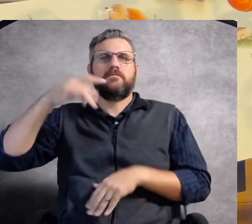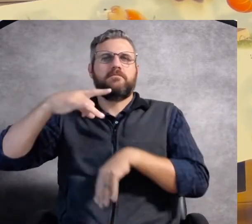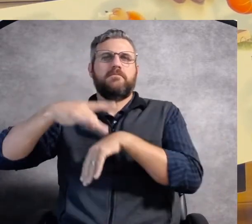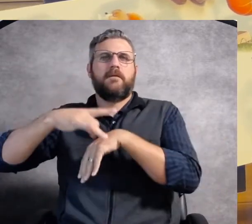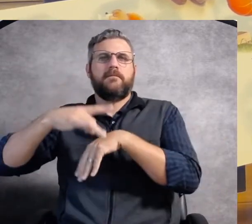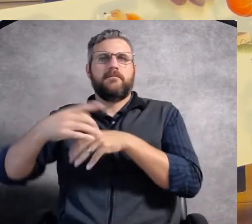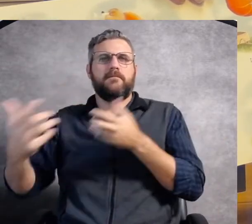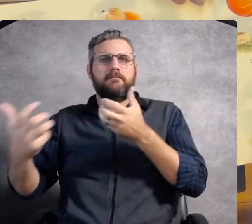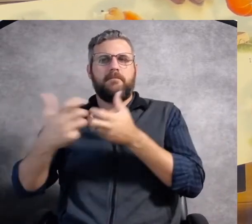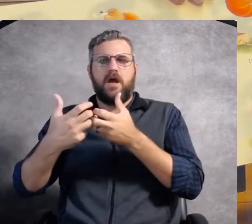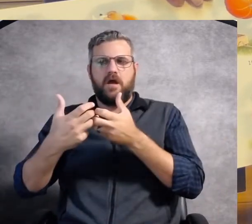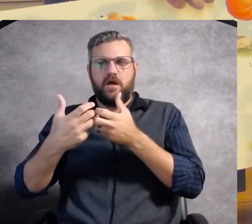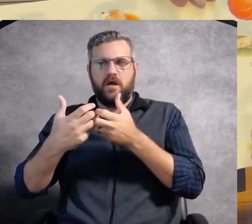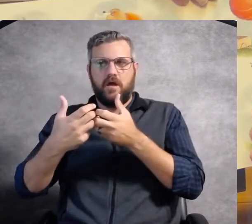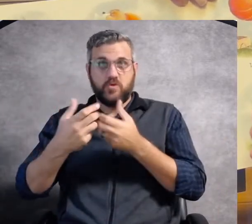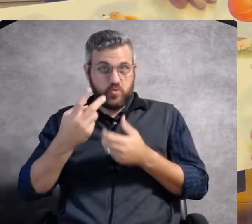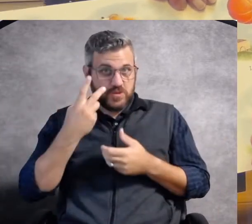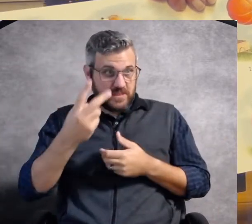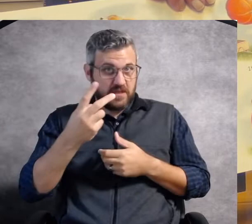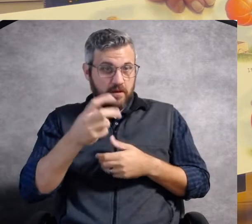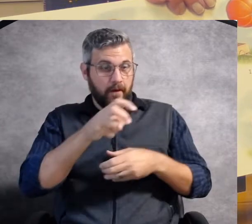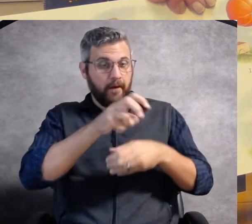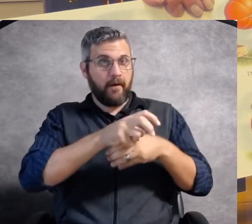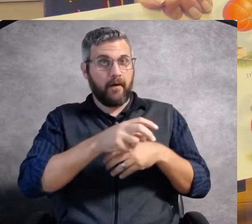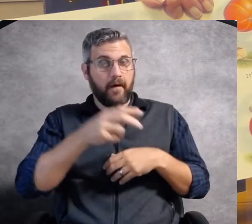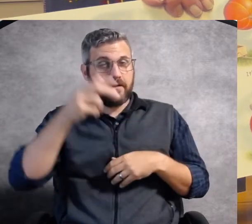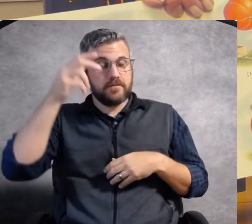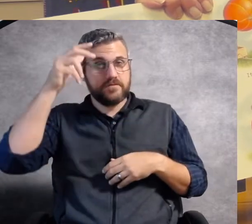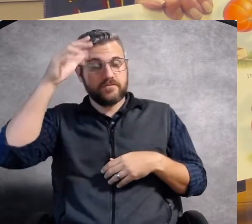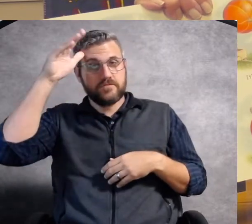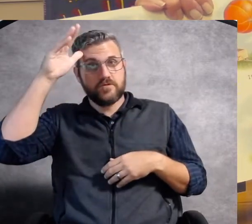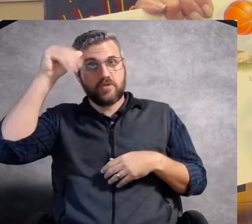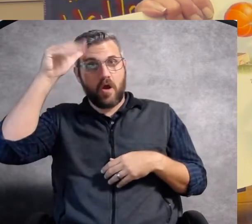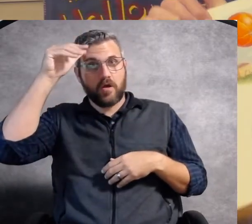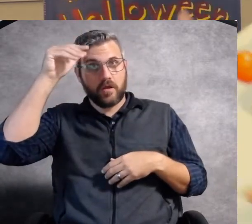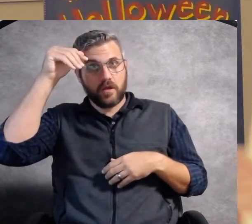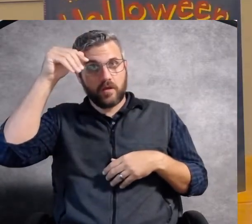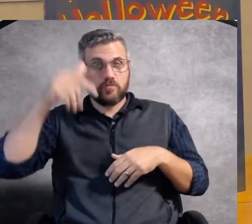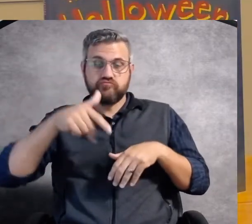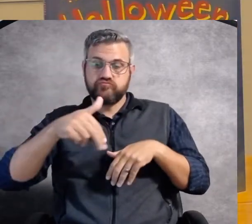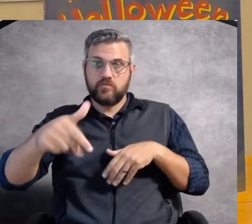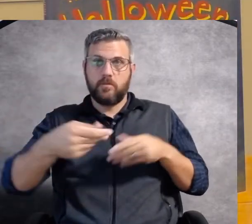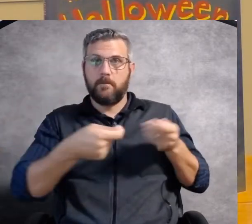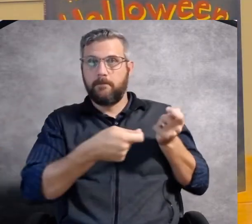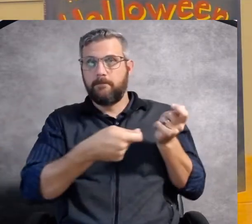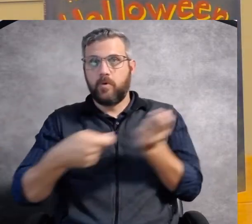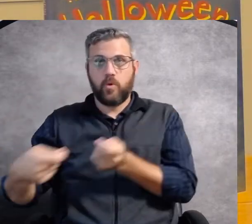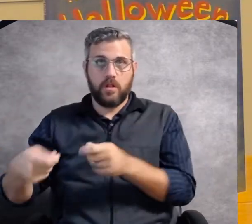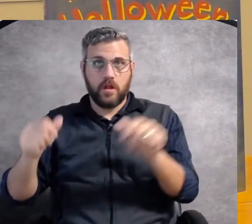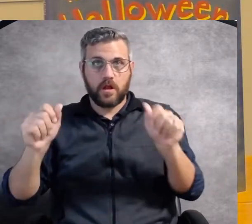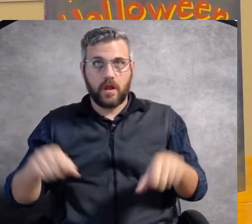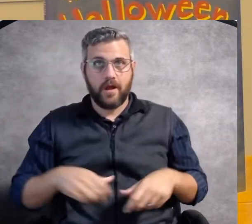better match. See, he's able to sit up on that one and the donkey pull the cart.